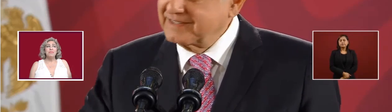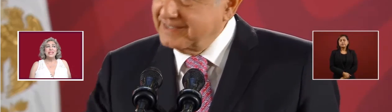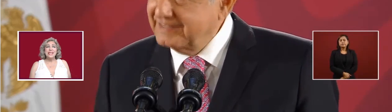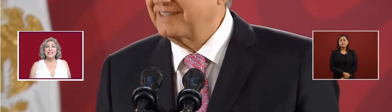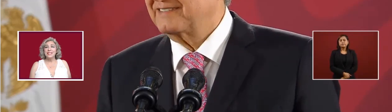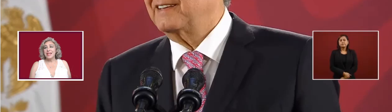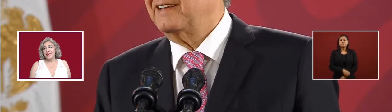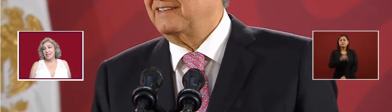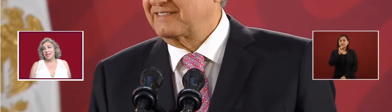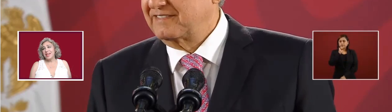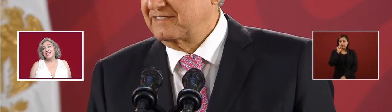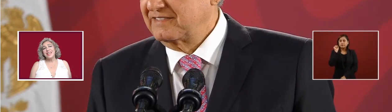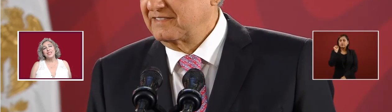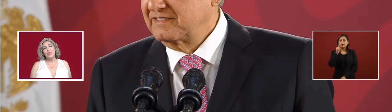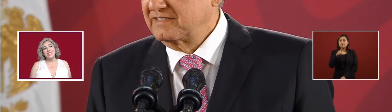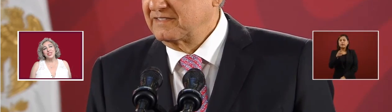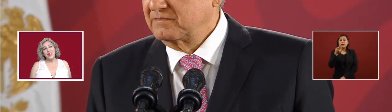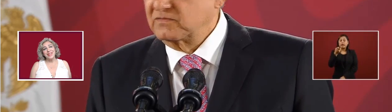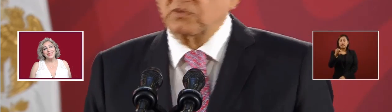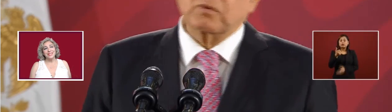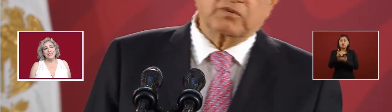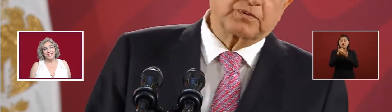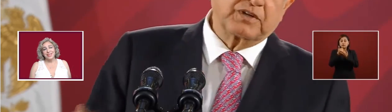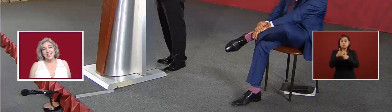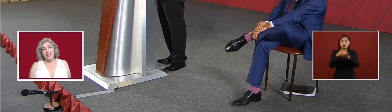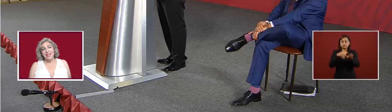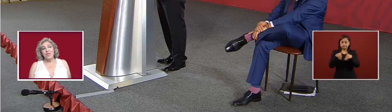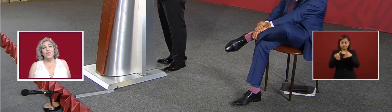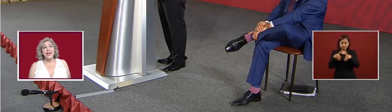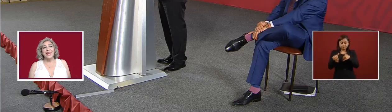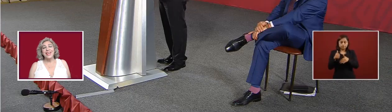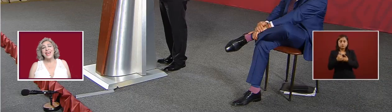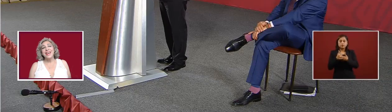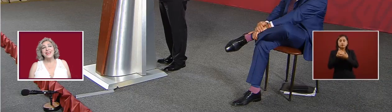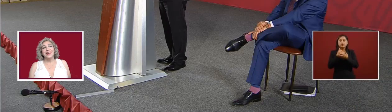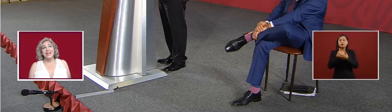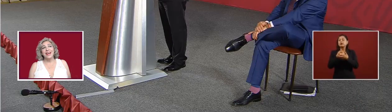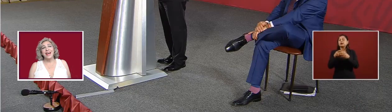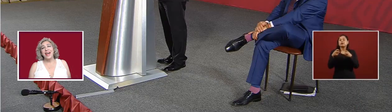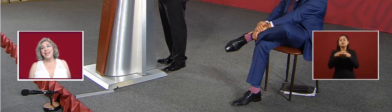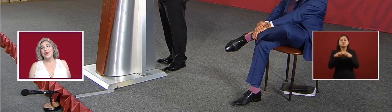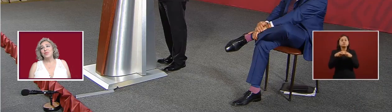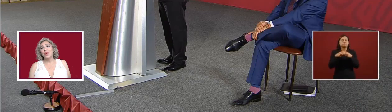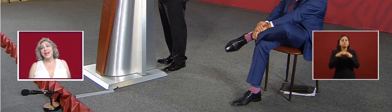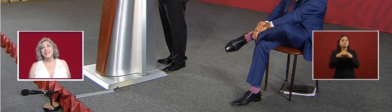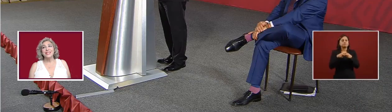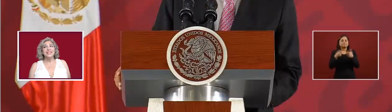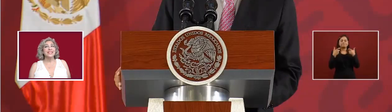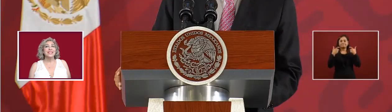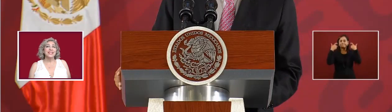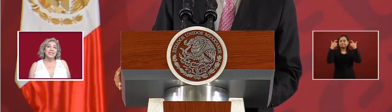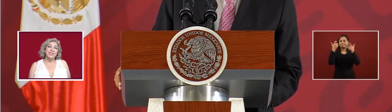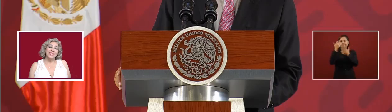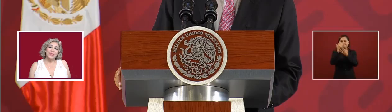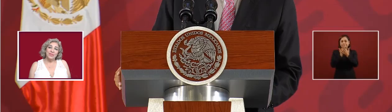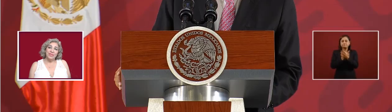and besides that it takes away stress when I can I go practice